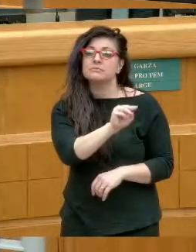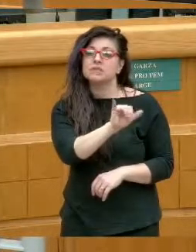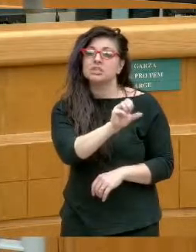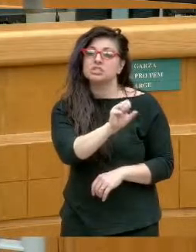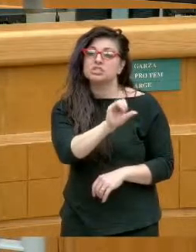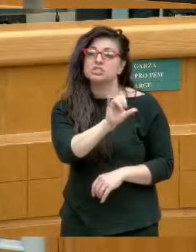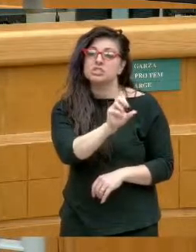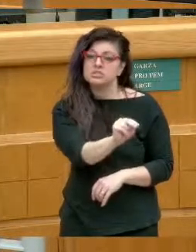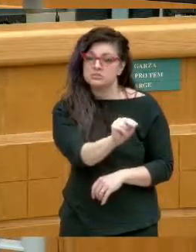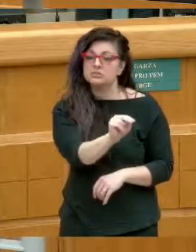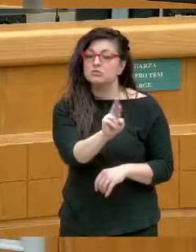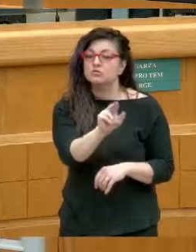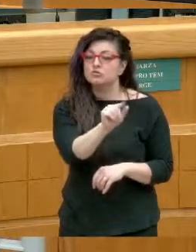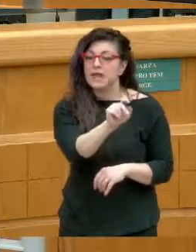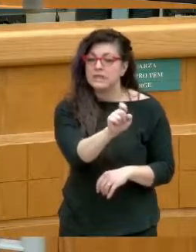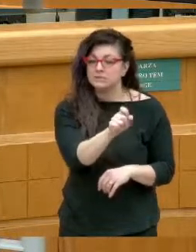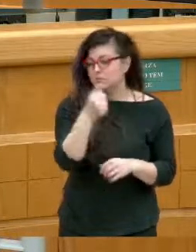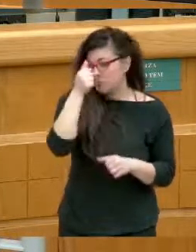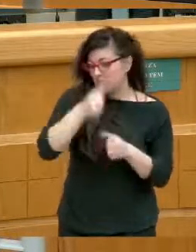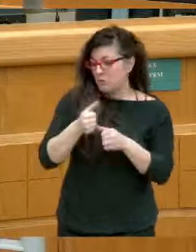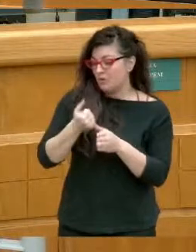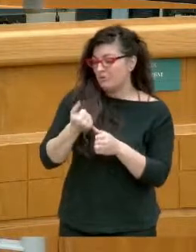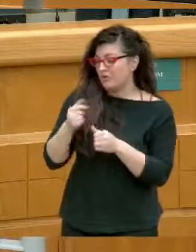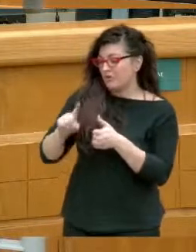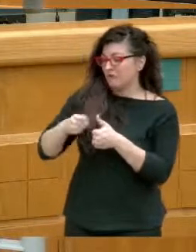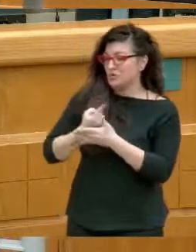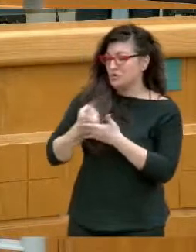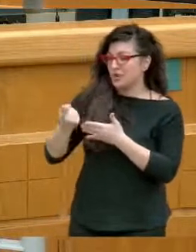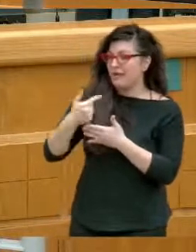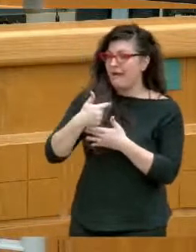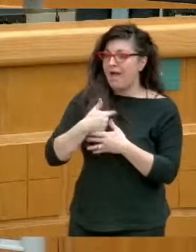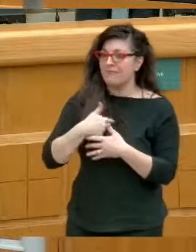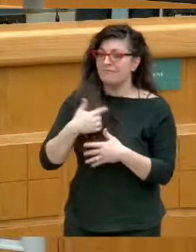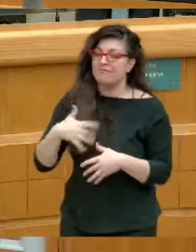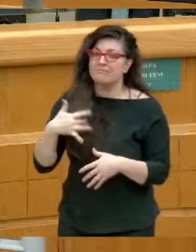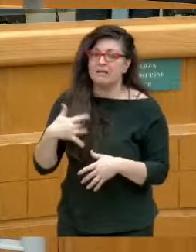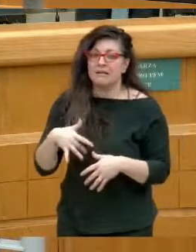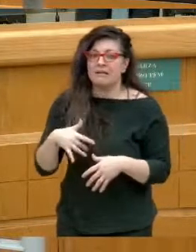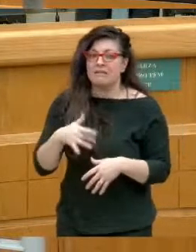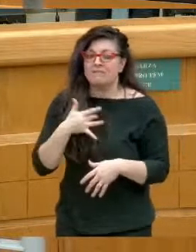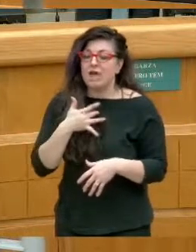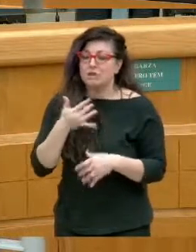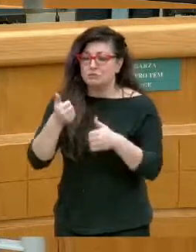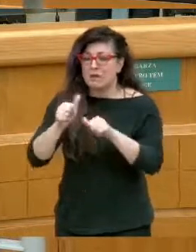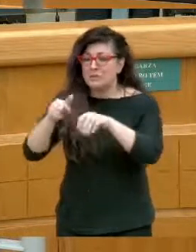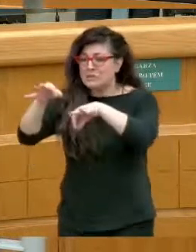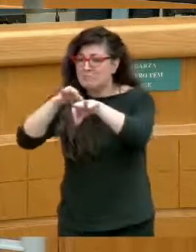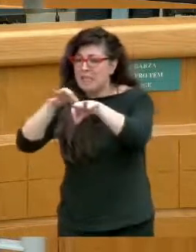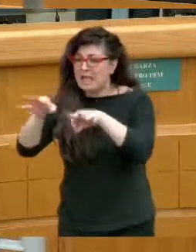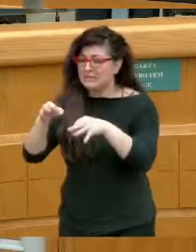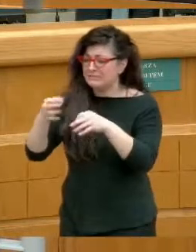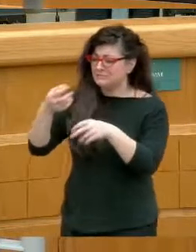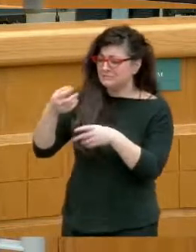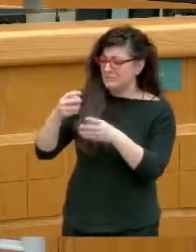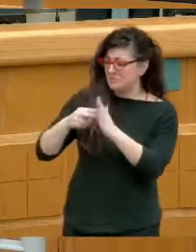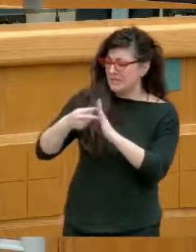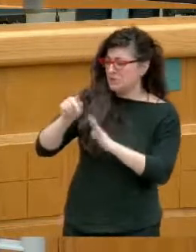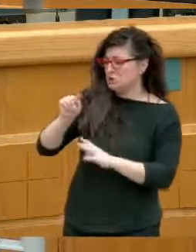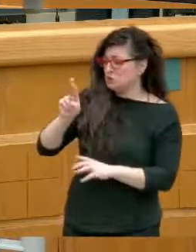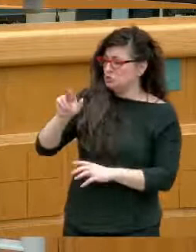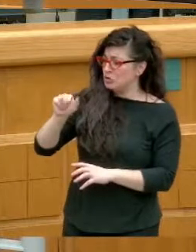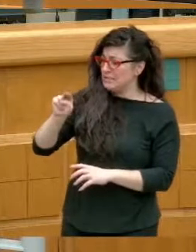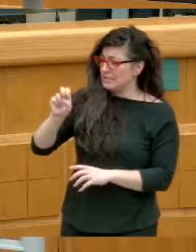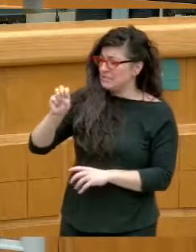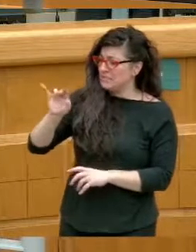was discouraged heavily from talking about the transmission rate because it's maybe hard for people to relate to. But in the